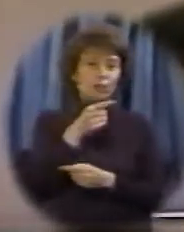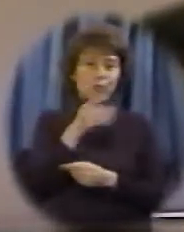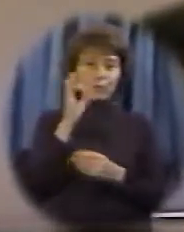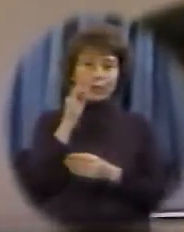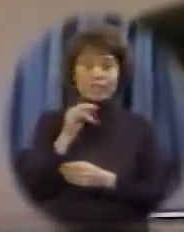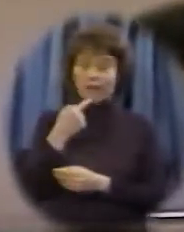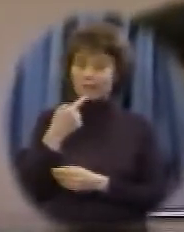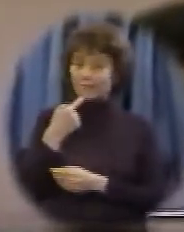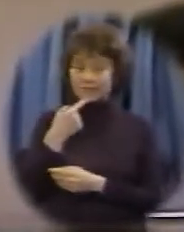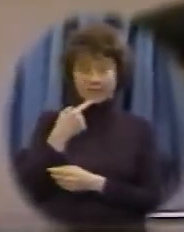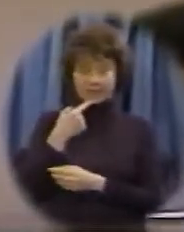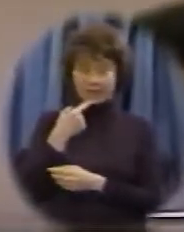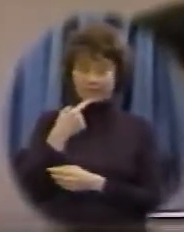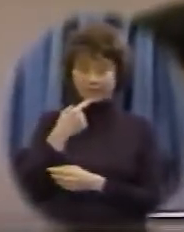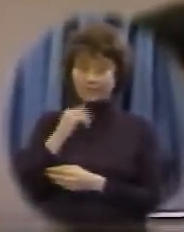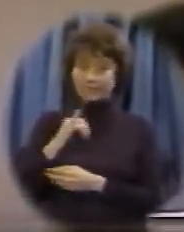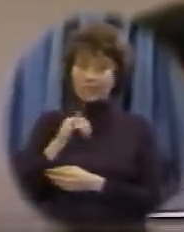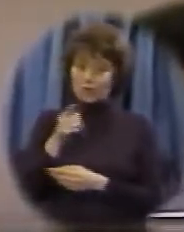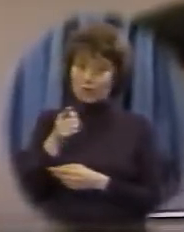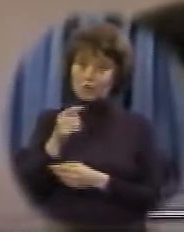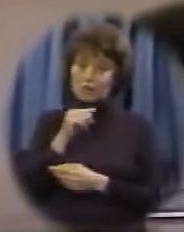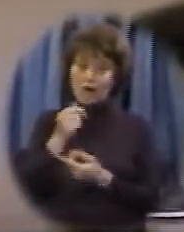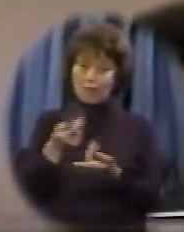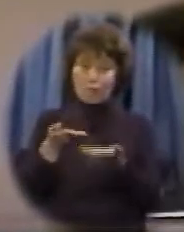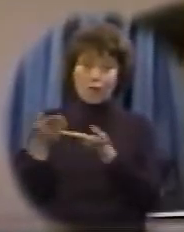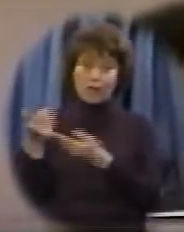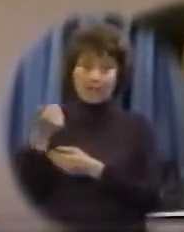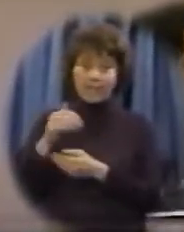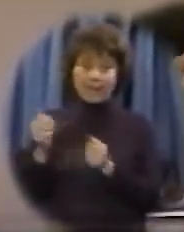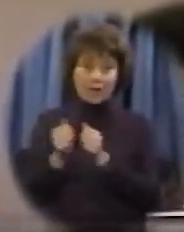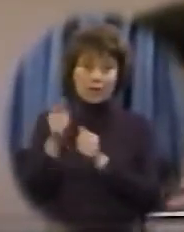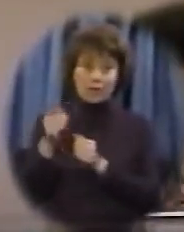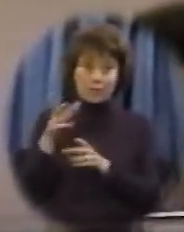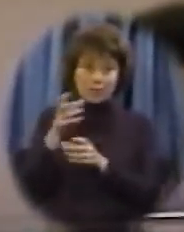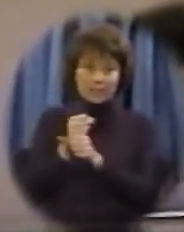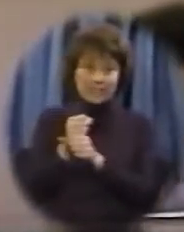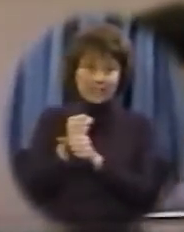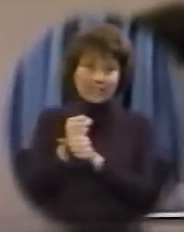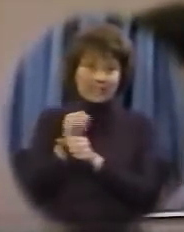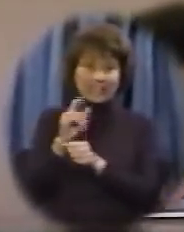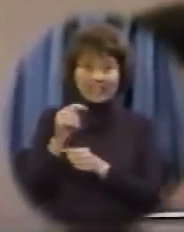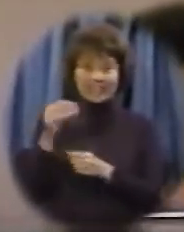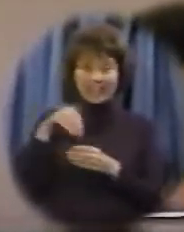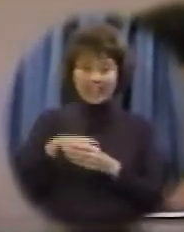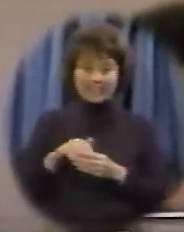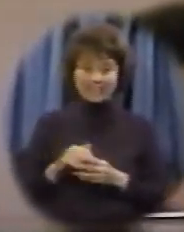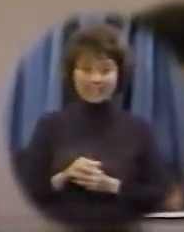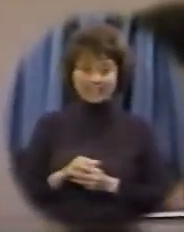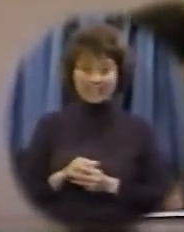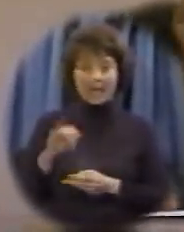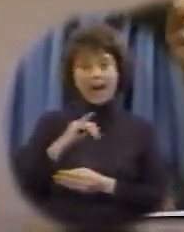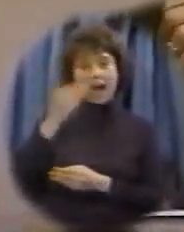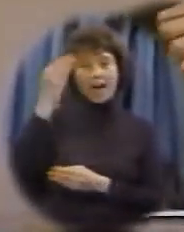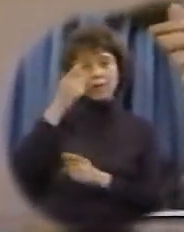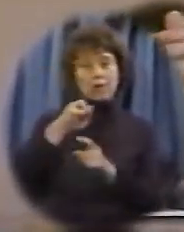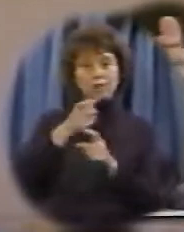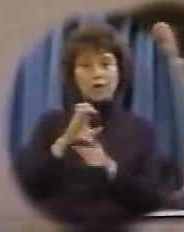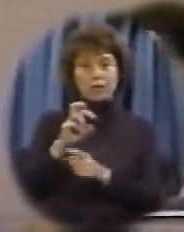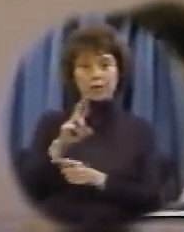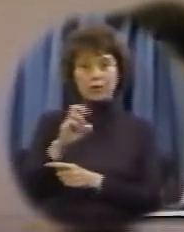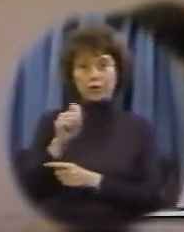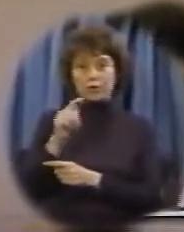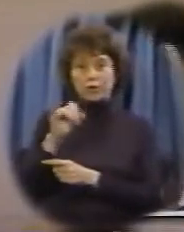can't furnish the intelligence to see it with, amen? Therefore, I know from the argument of creation, life has never been